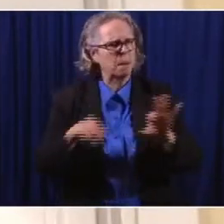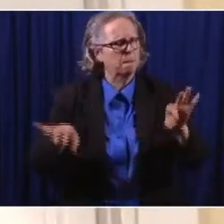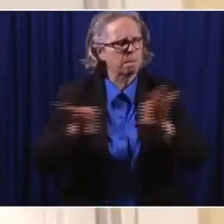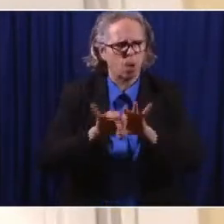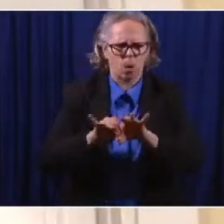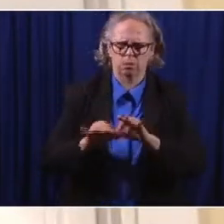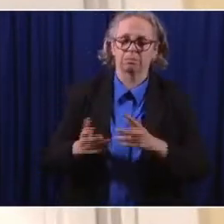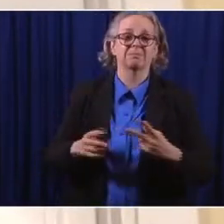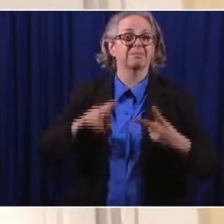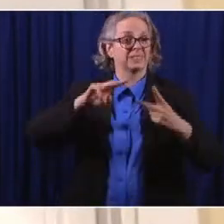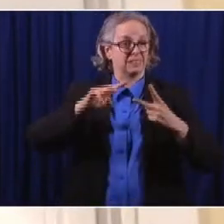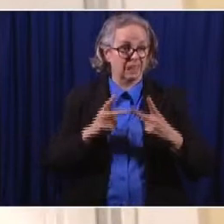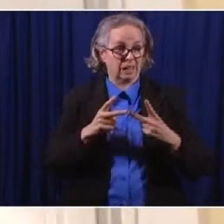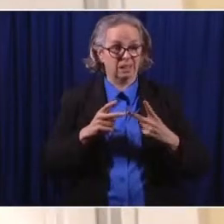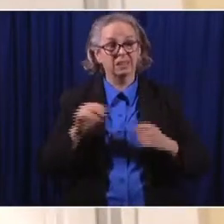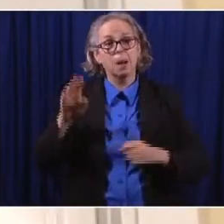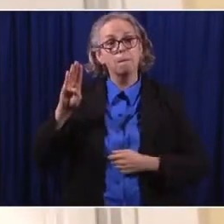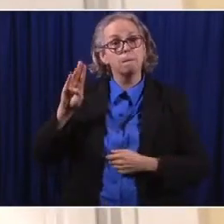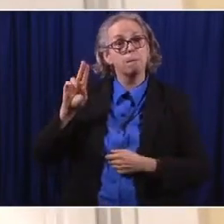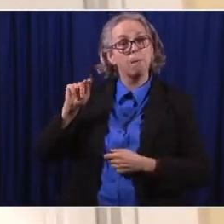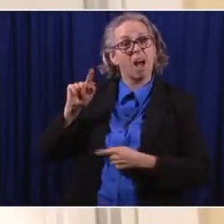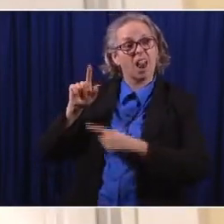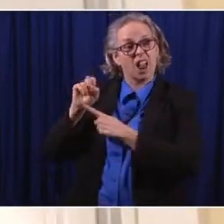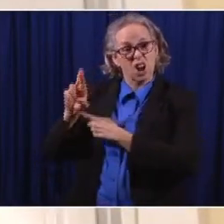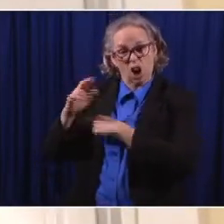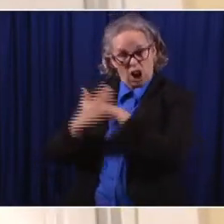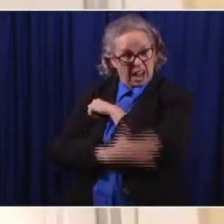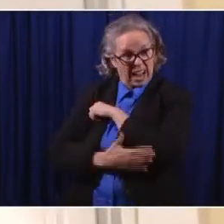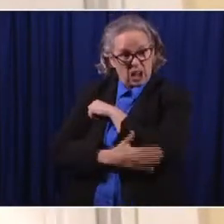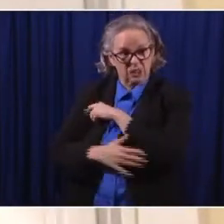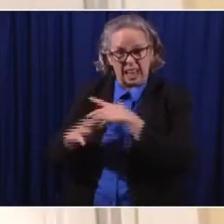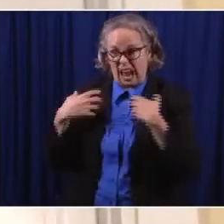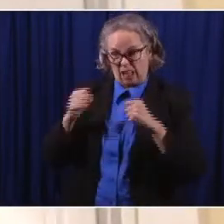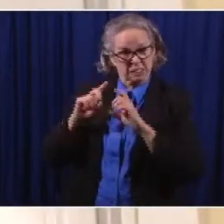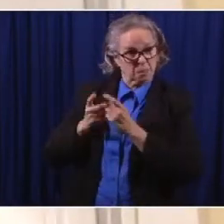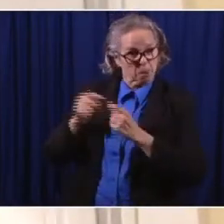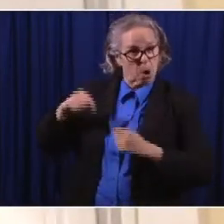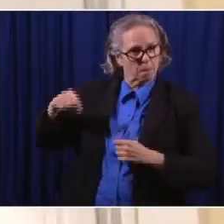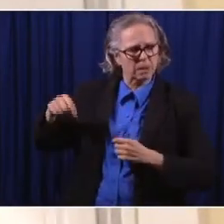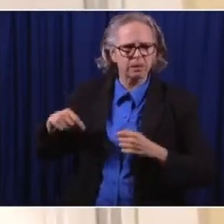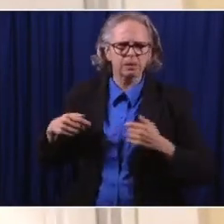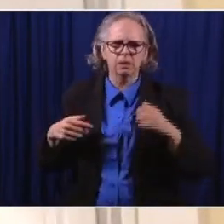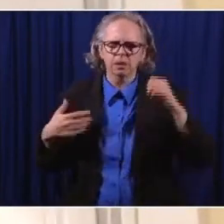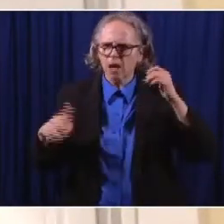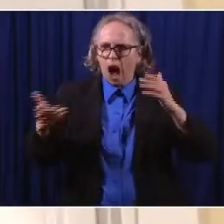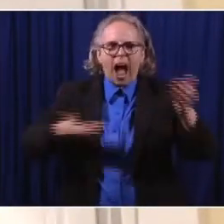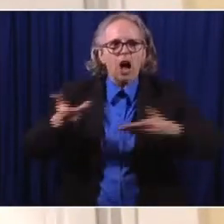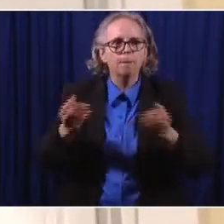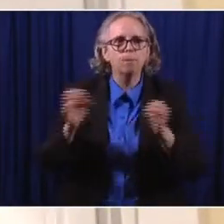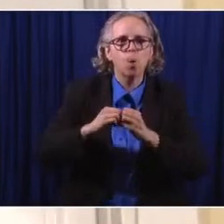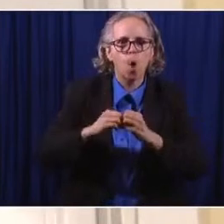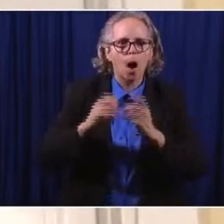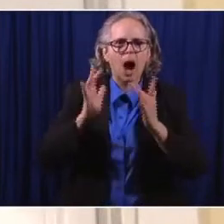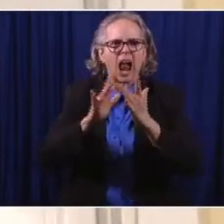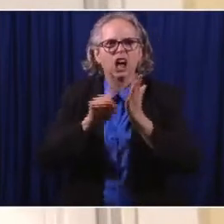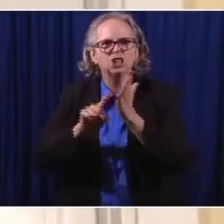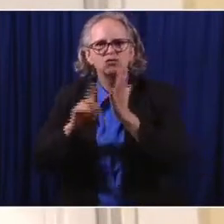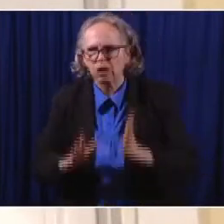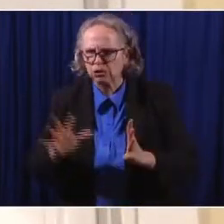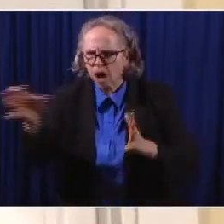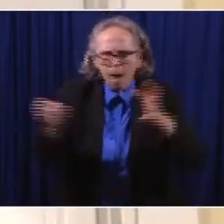Butler County Health District has also hired many more contact tracers. Miami provided 80 of